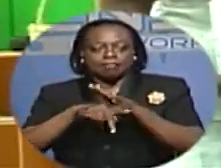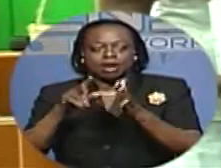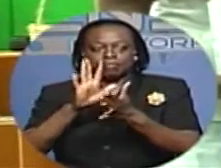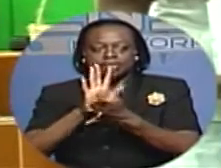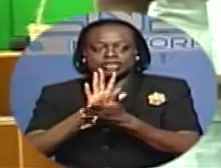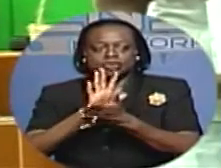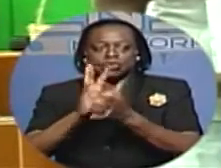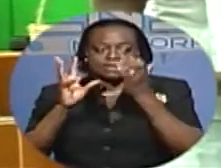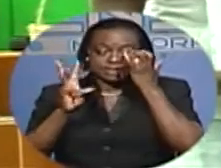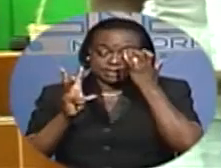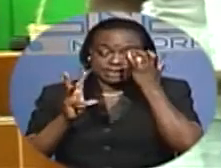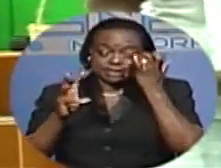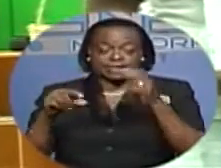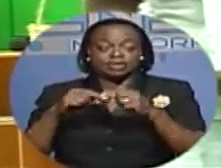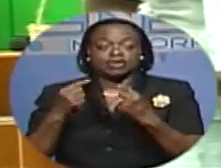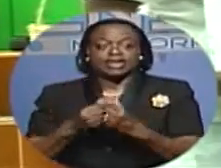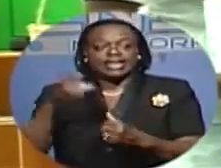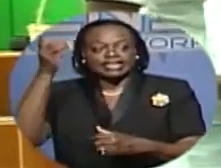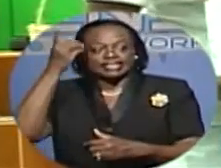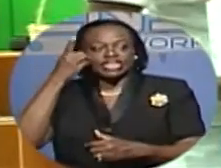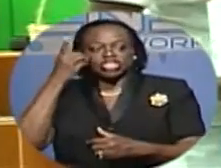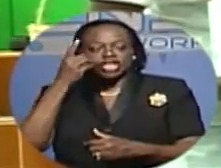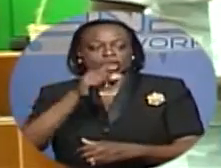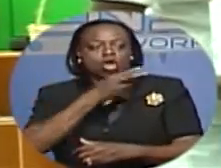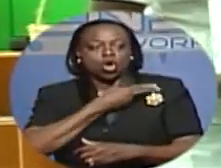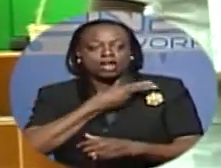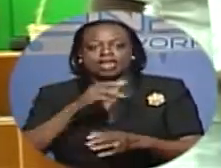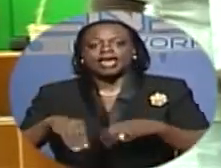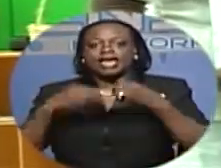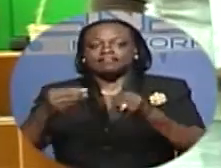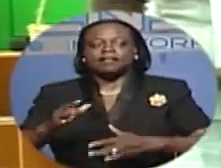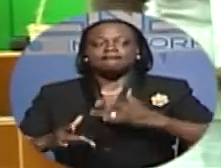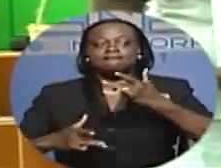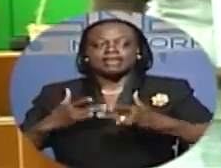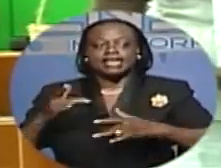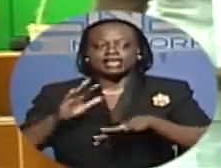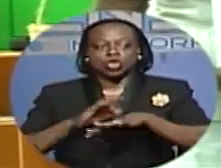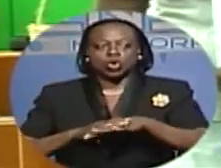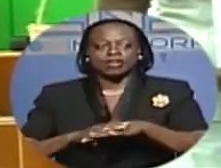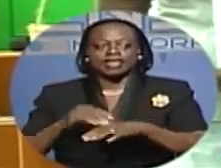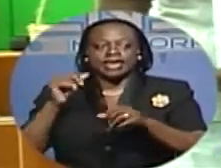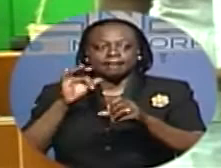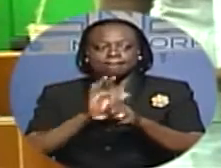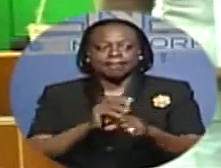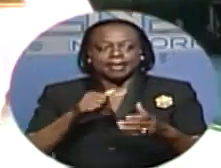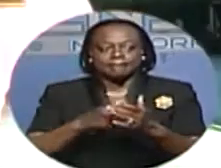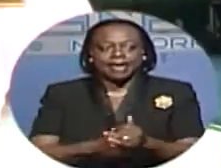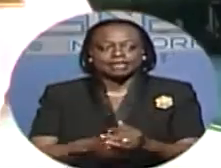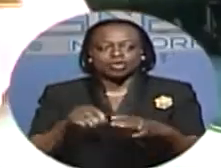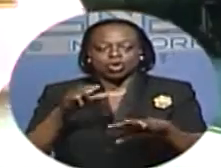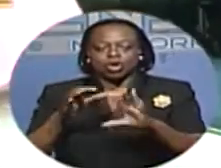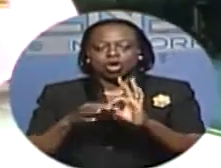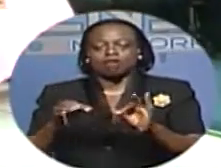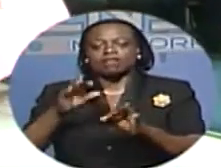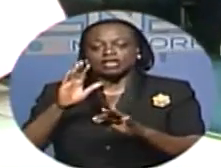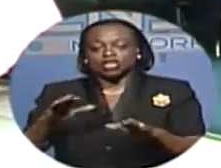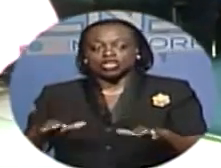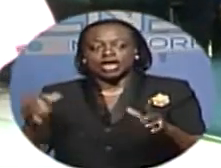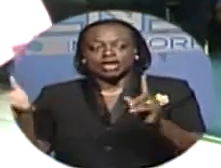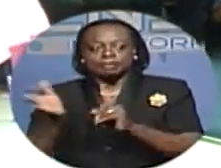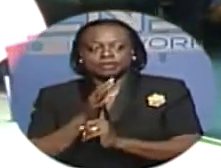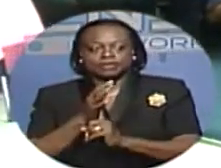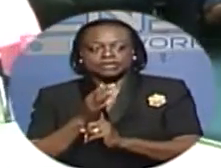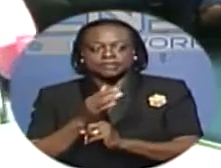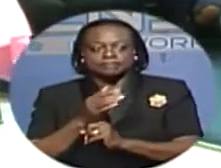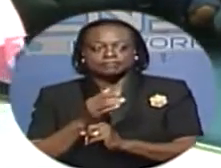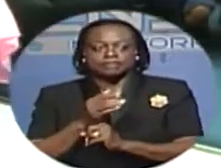and ambassador, 12-year-old Dayshanel Hogg, giving her feelings on the impact of child abuse on her peers. She says social issues like this